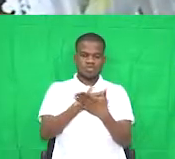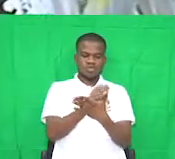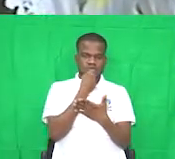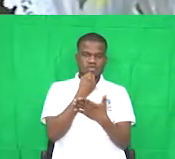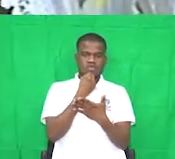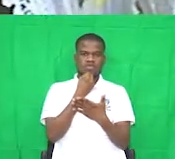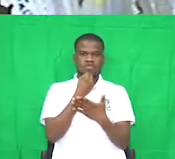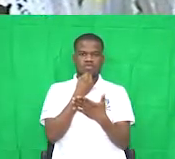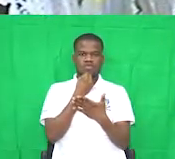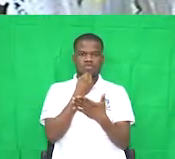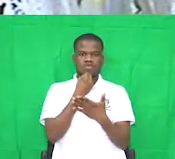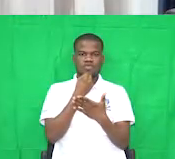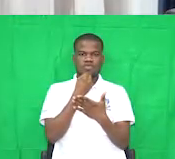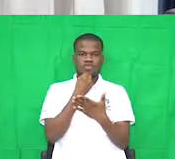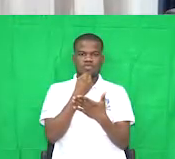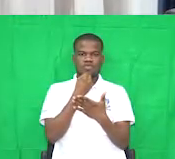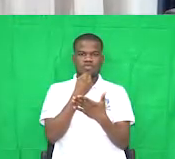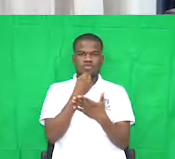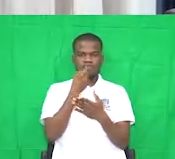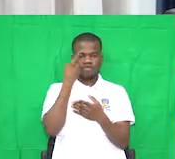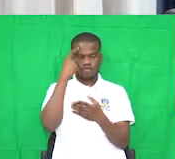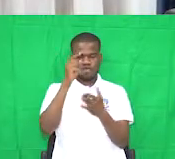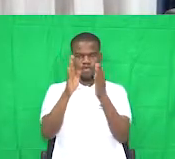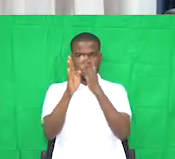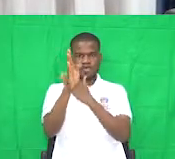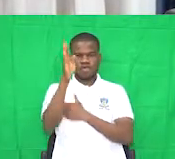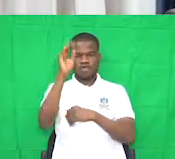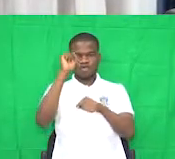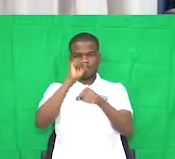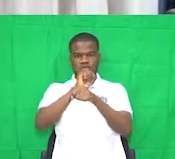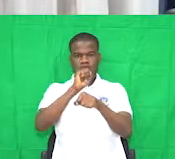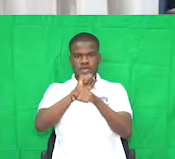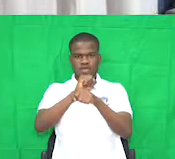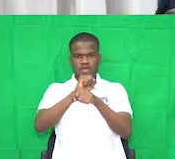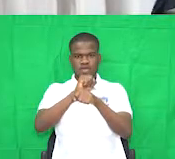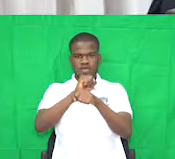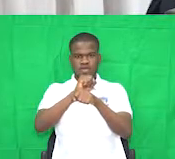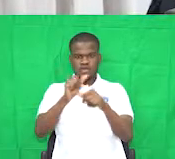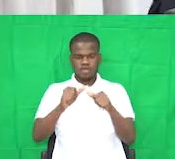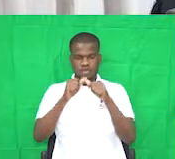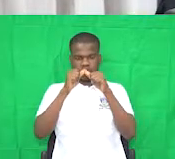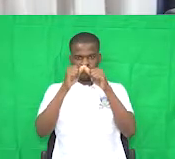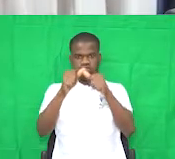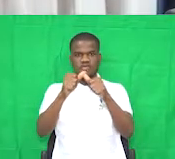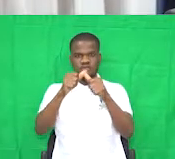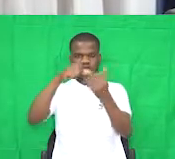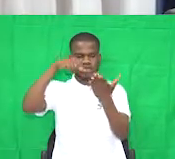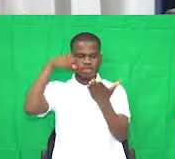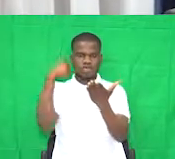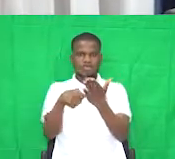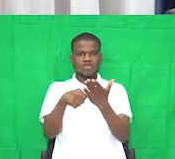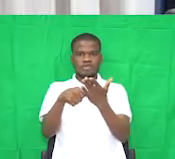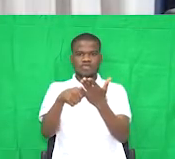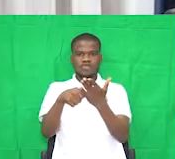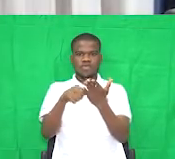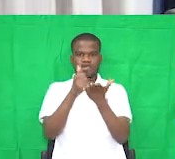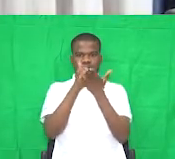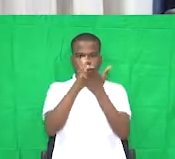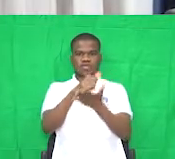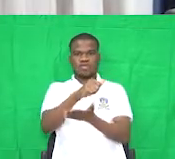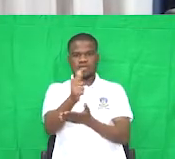exercise your gifts as probationers for the holy ministry. And we further give you license and authority to administer the